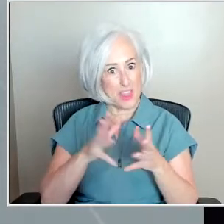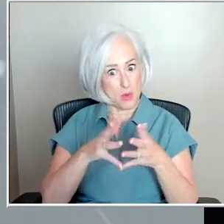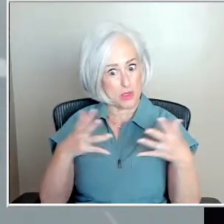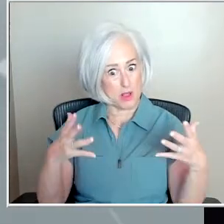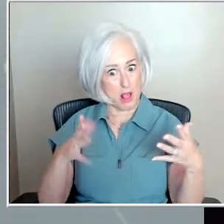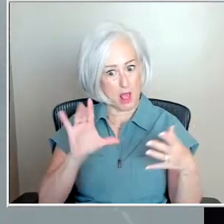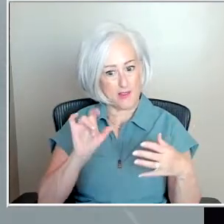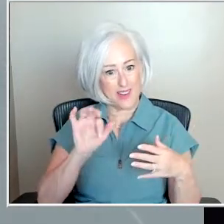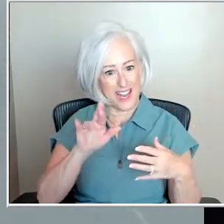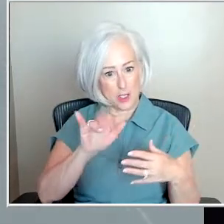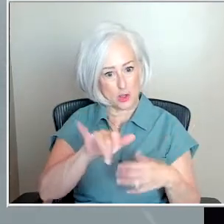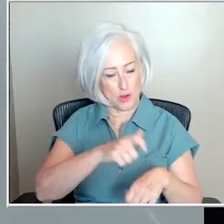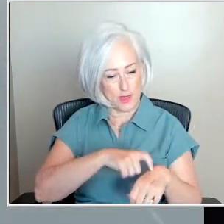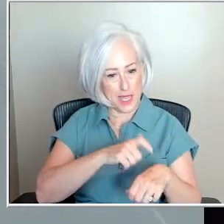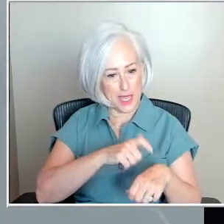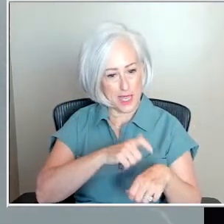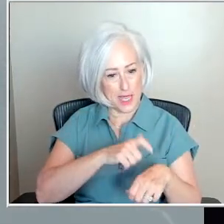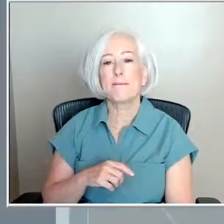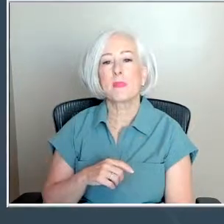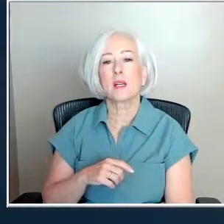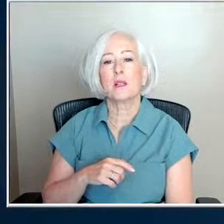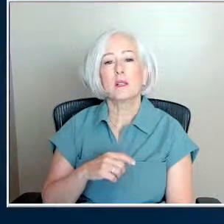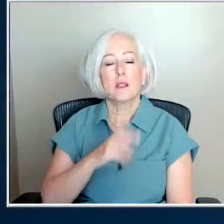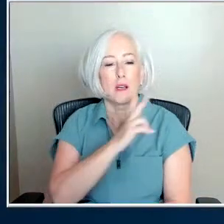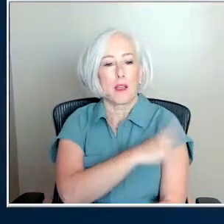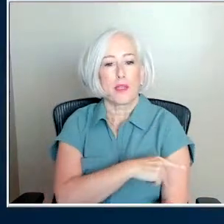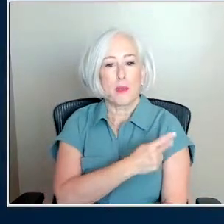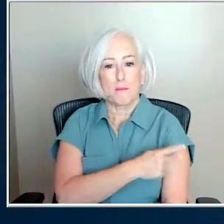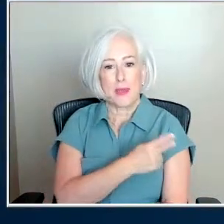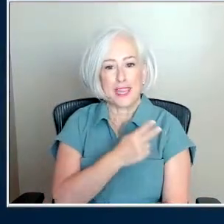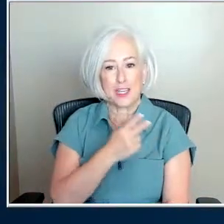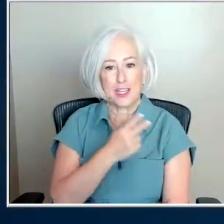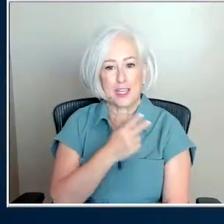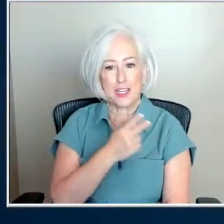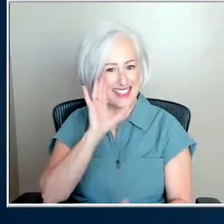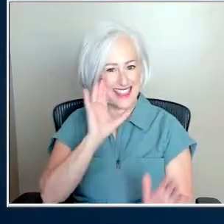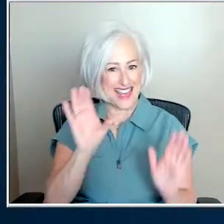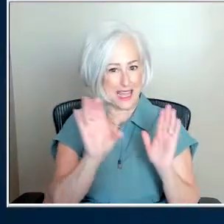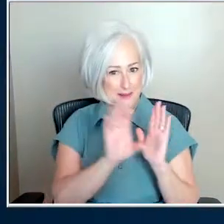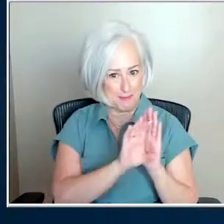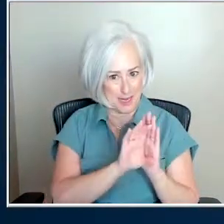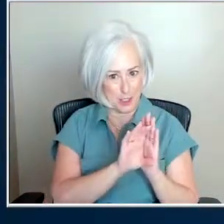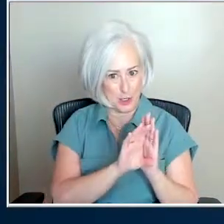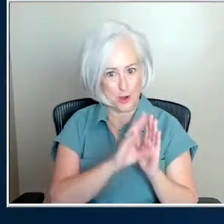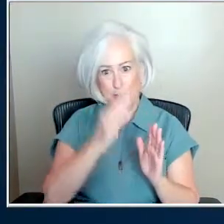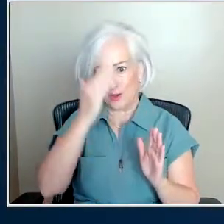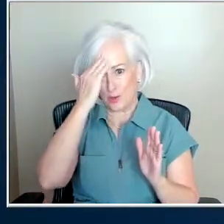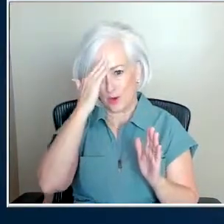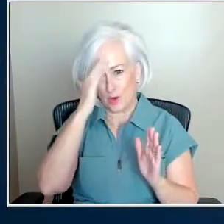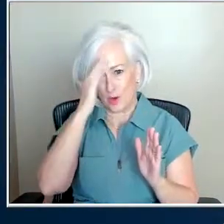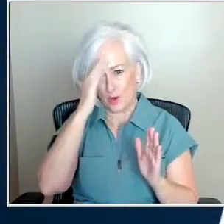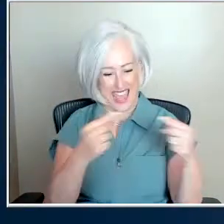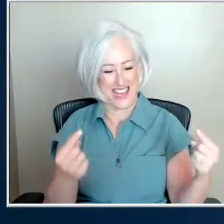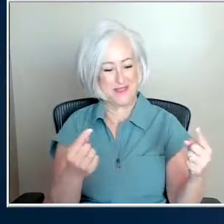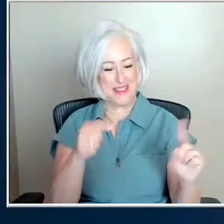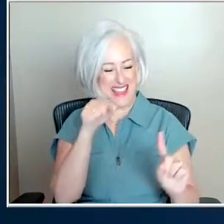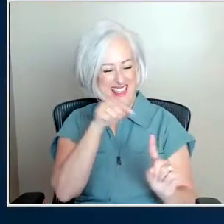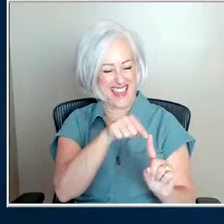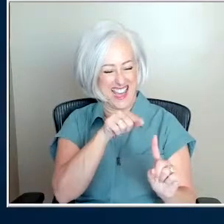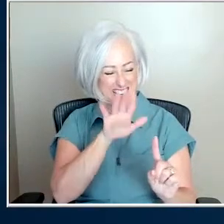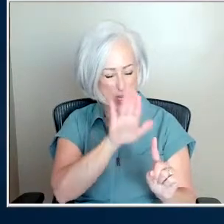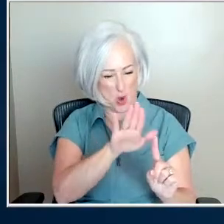I always have the patient take a snapshot of that photo at the beginning so that you need to know your enemy. That's the enemy. Know the enemy, and then, I like